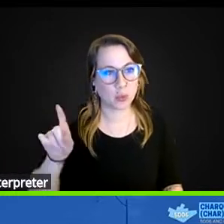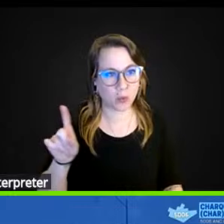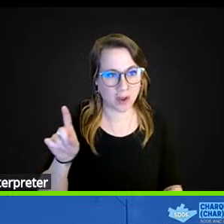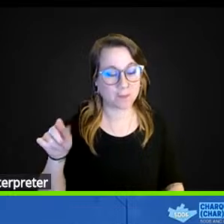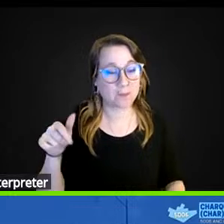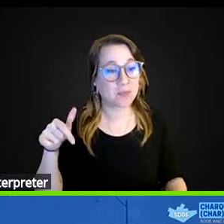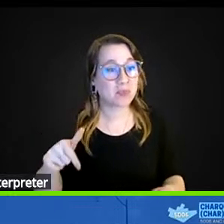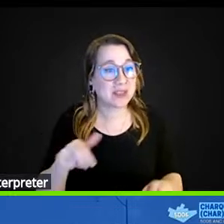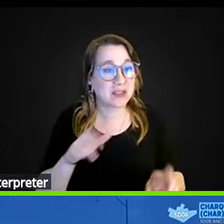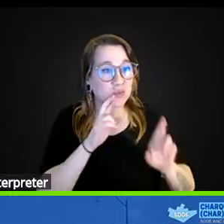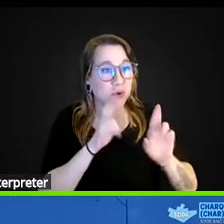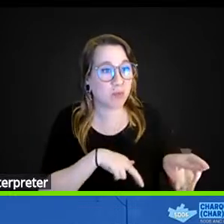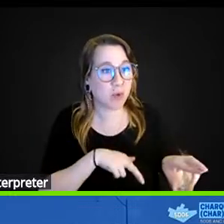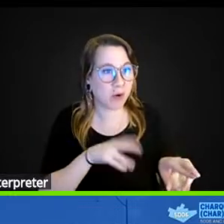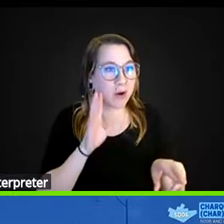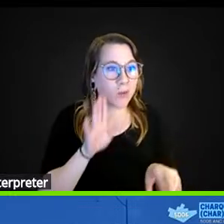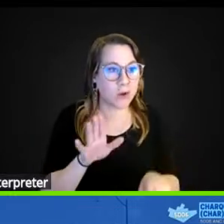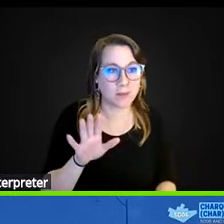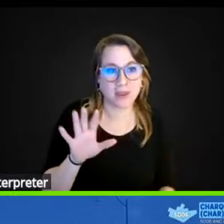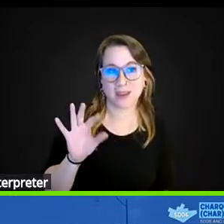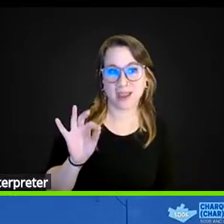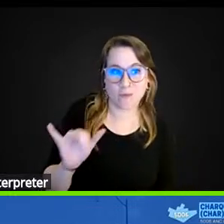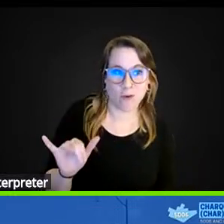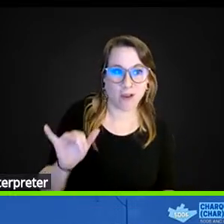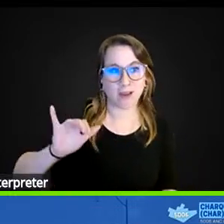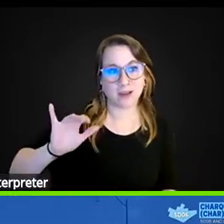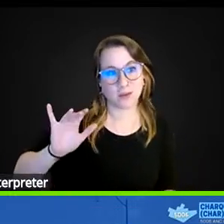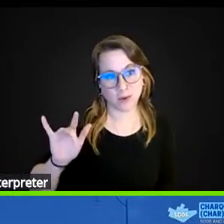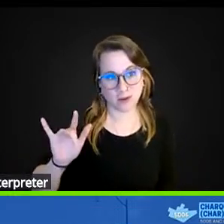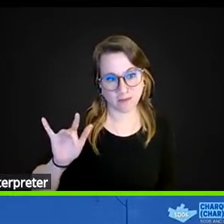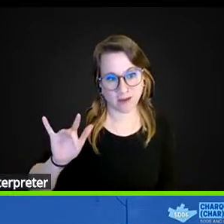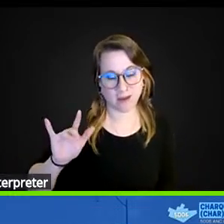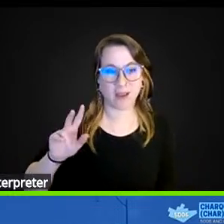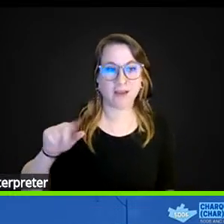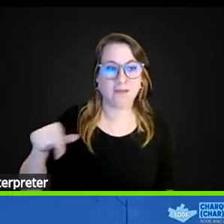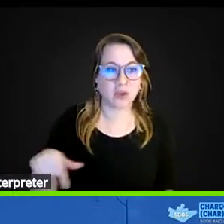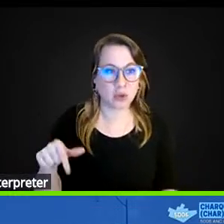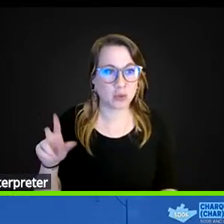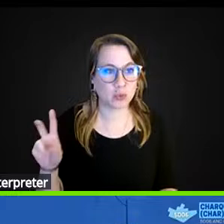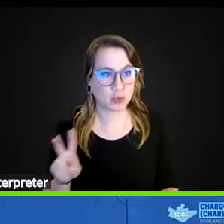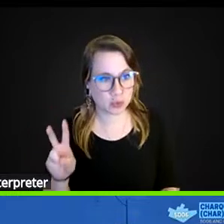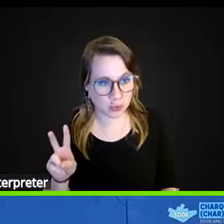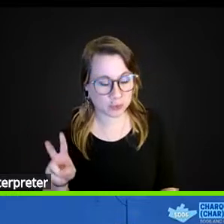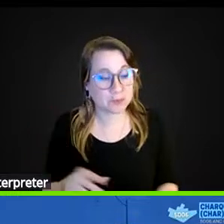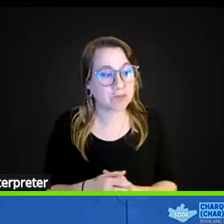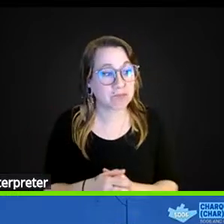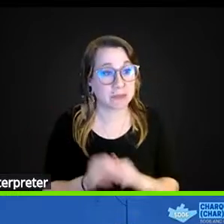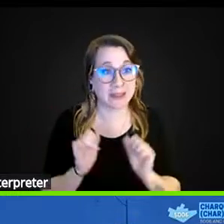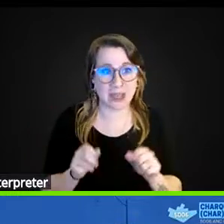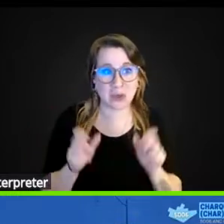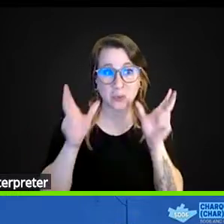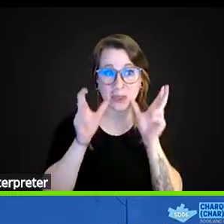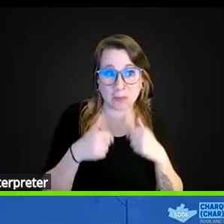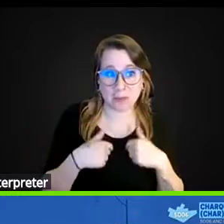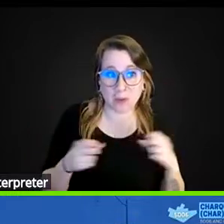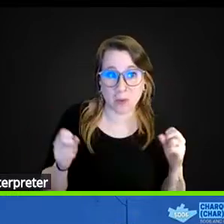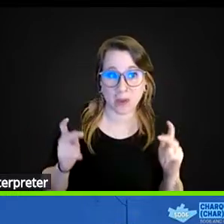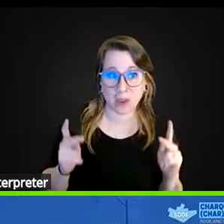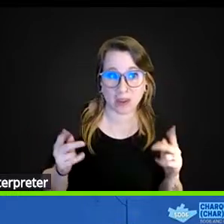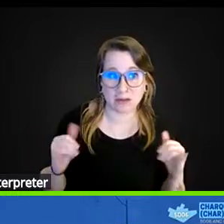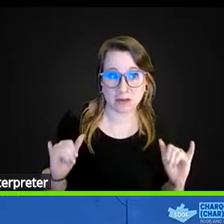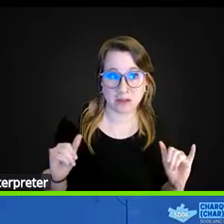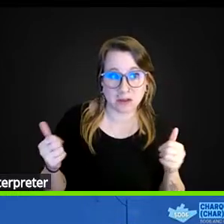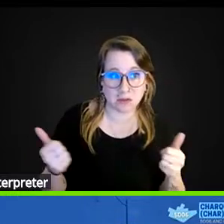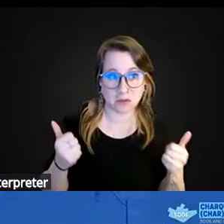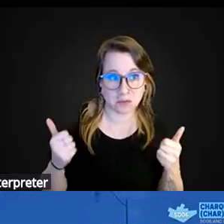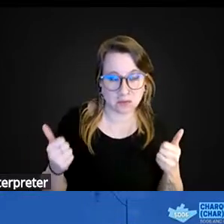is going to be FY25 Q2. And can you all hear me still? I just want to